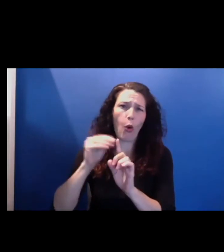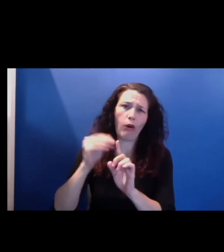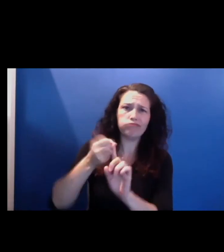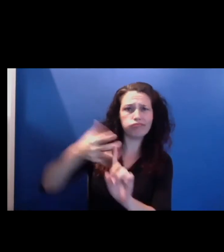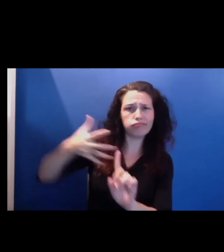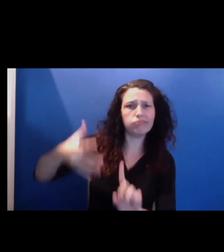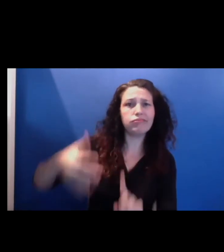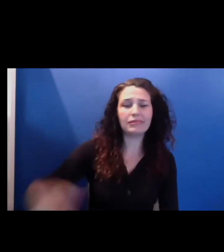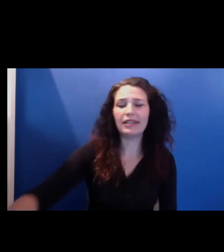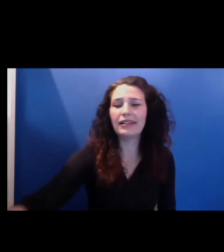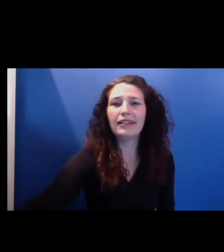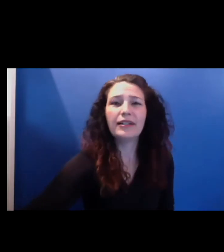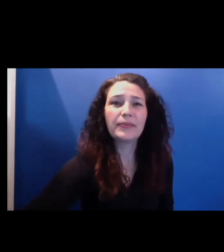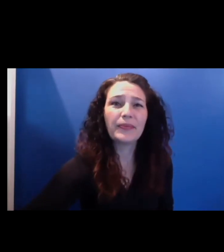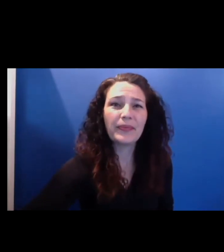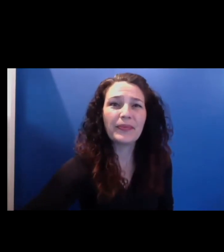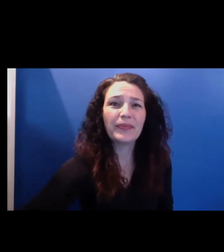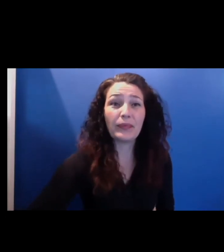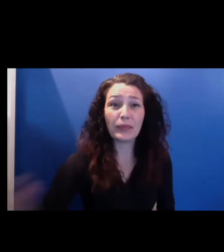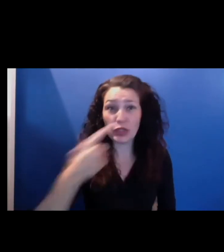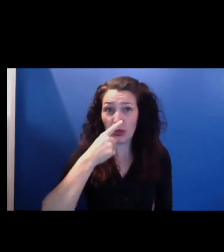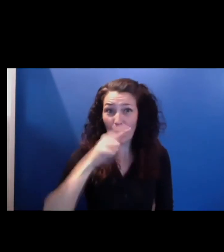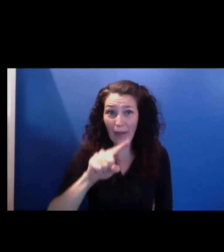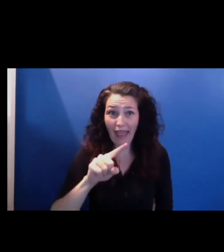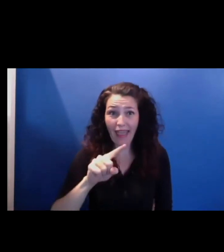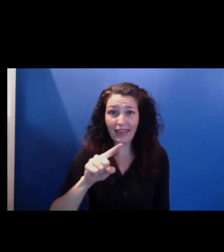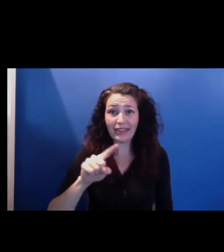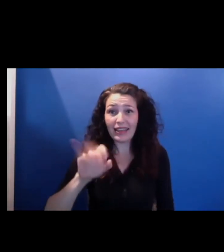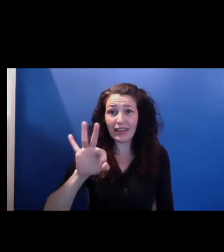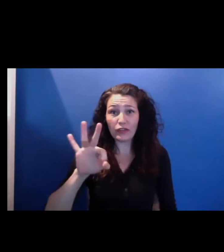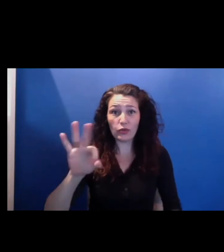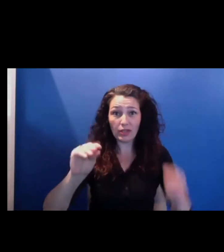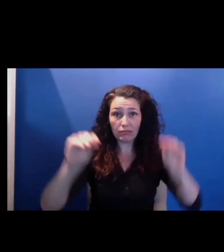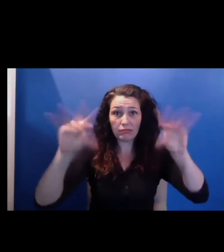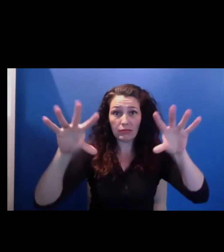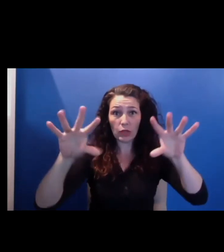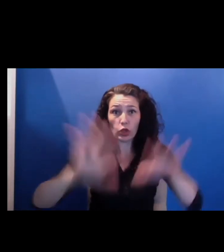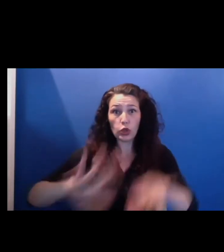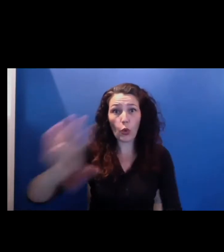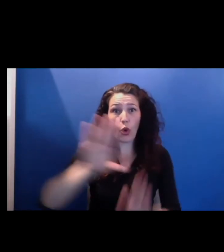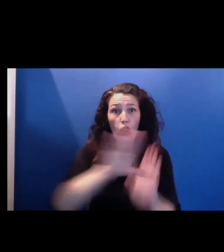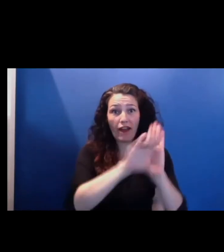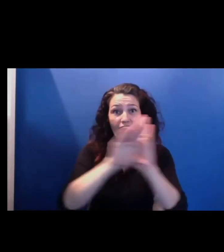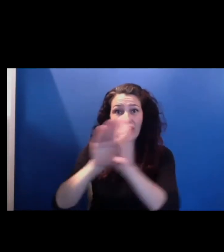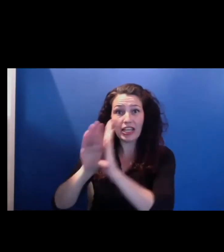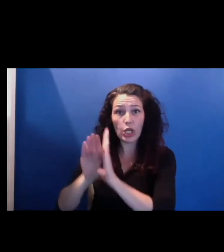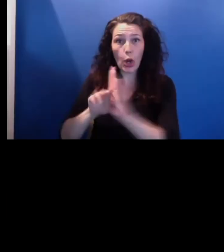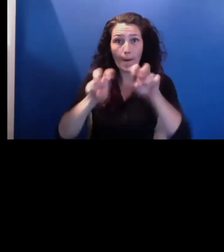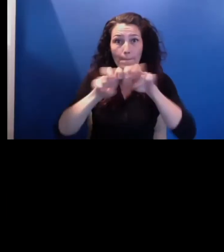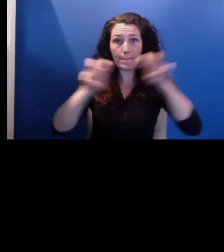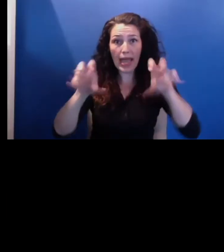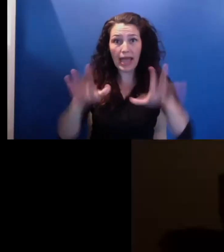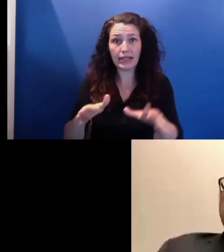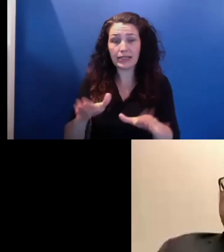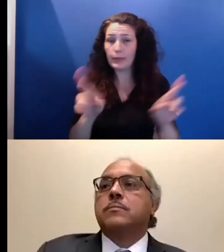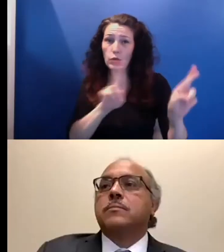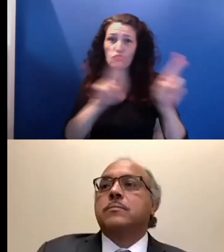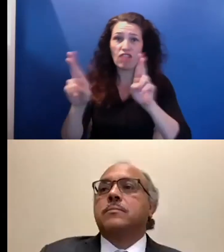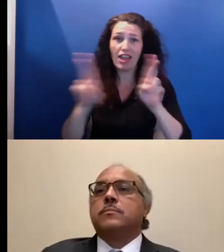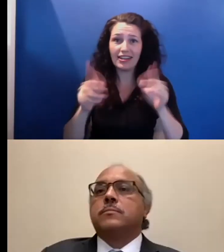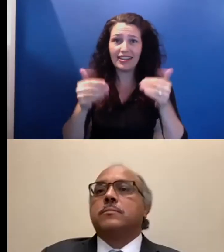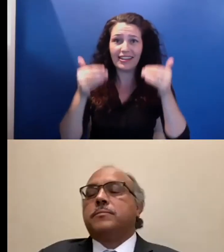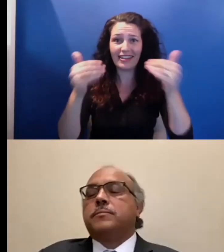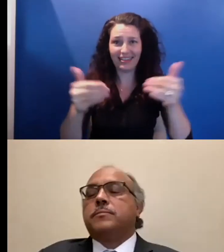can I ask the panelists for the first panel to turn on your video and be ready to unmute your